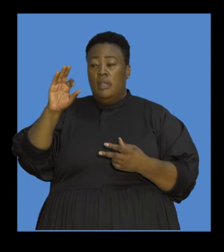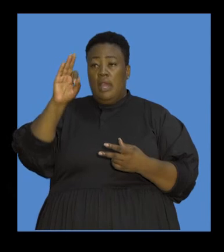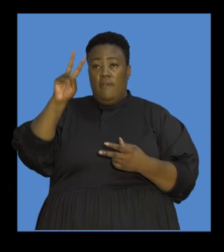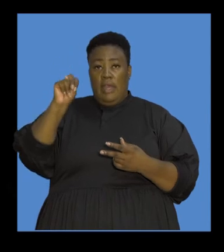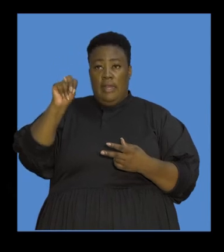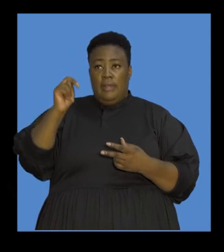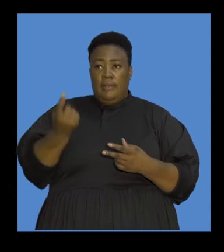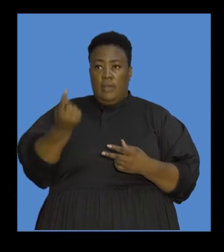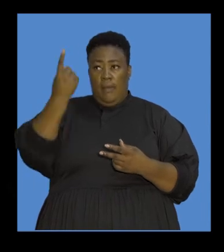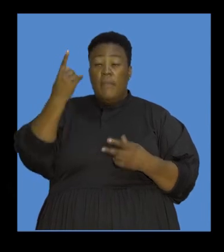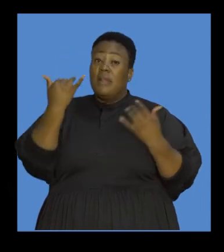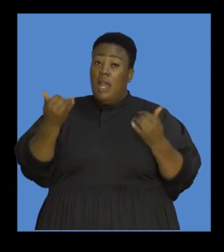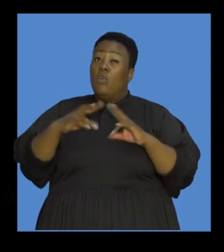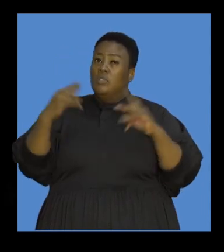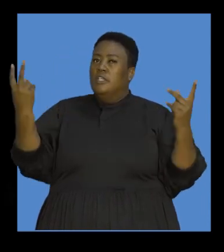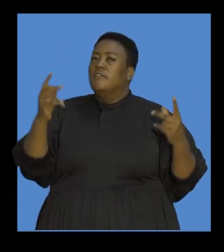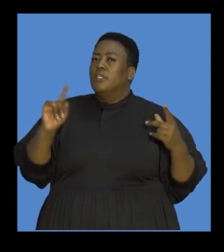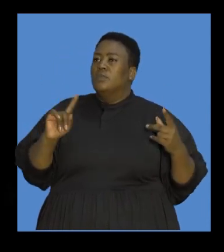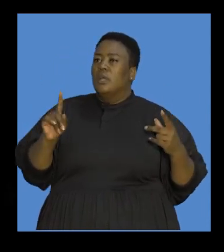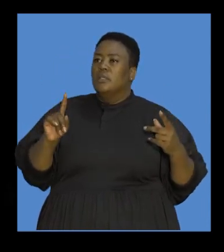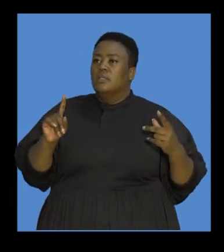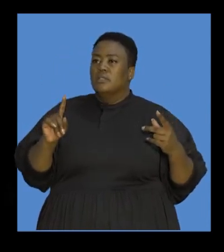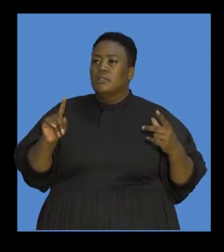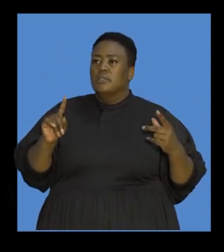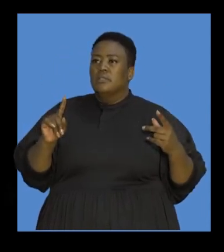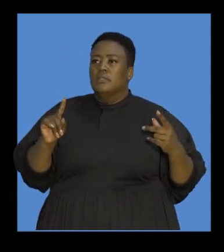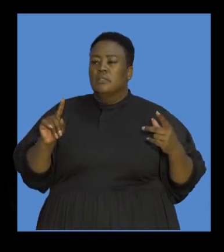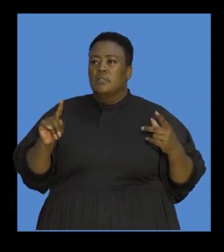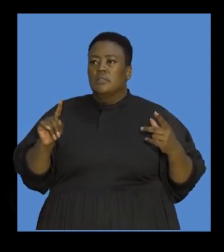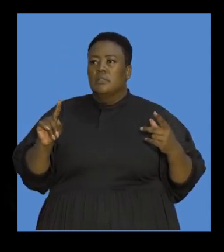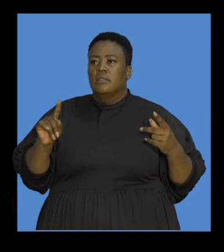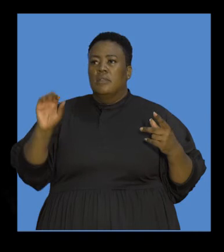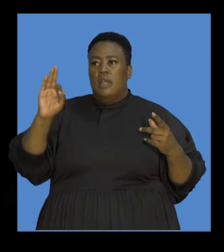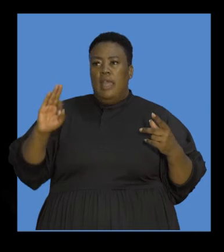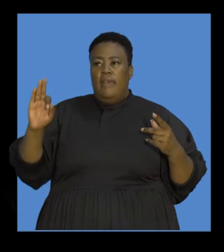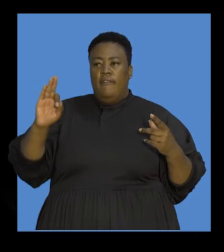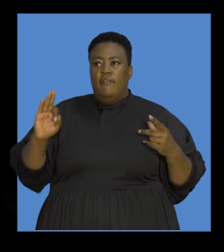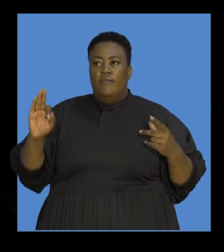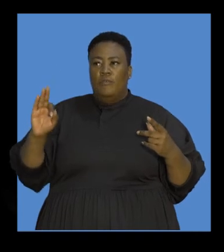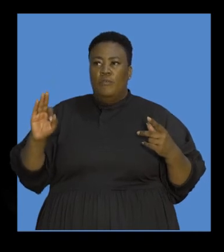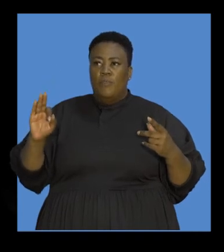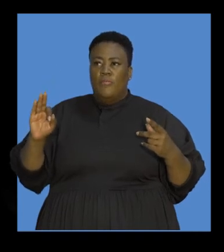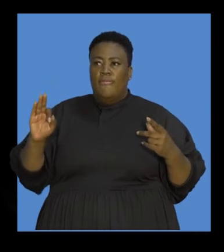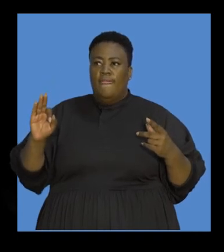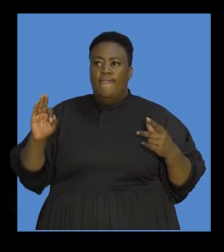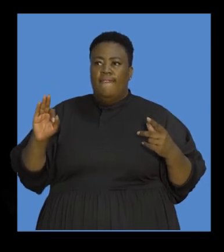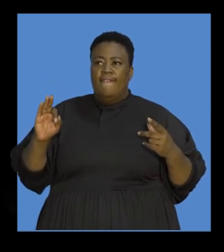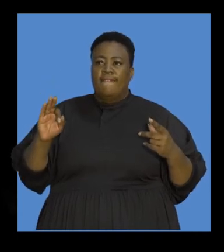Fn comes up. Now's the big difference, okay? F